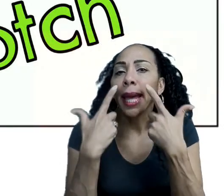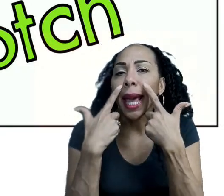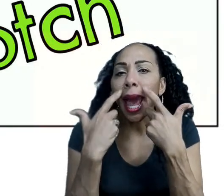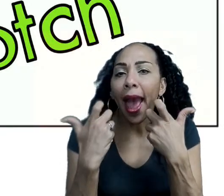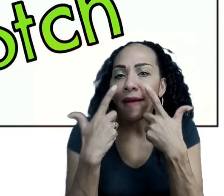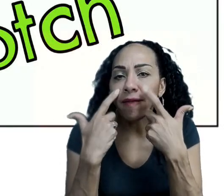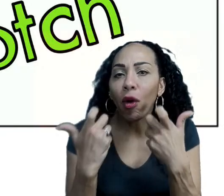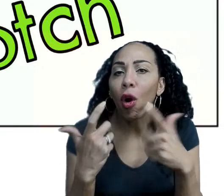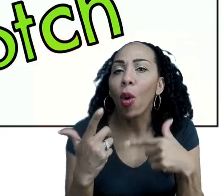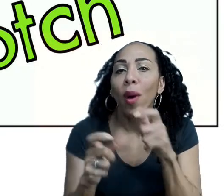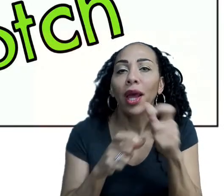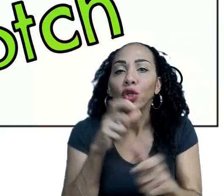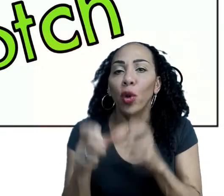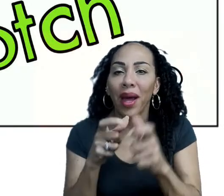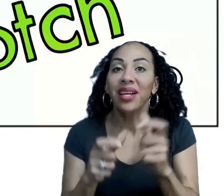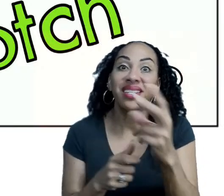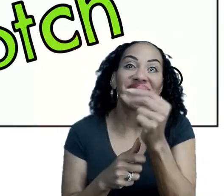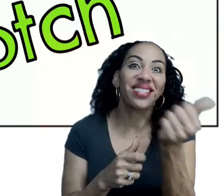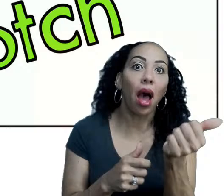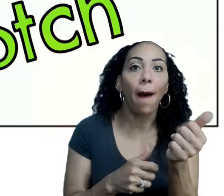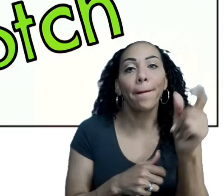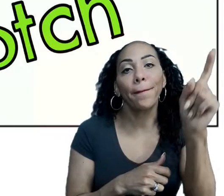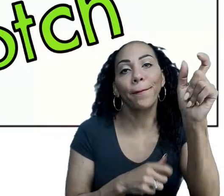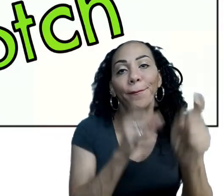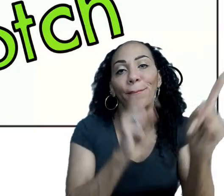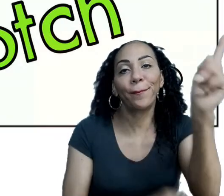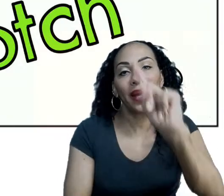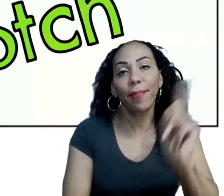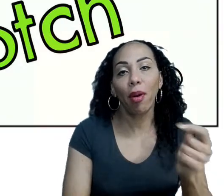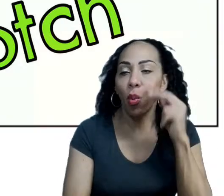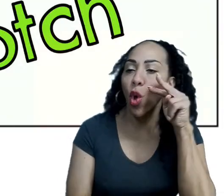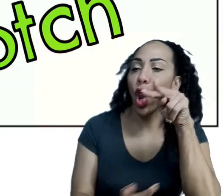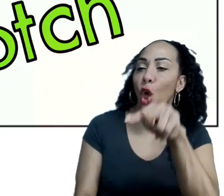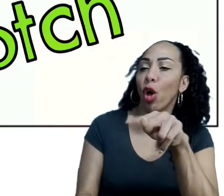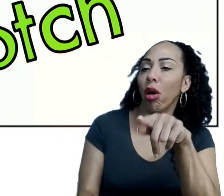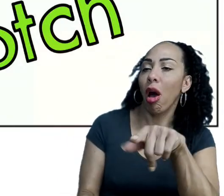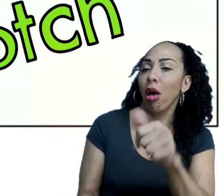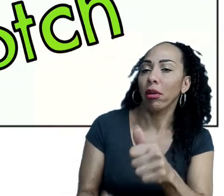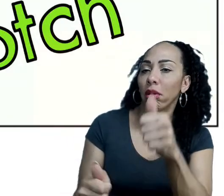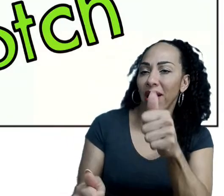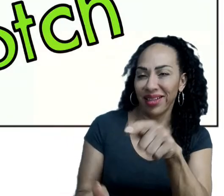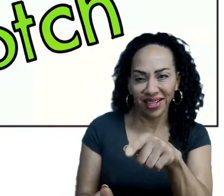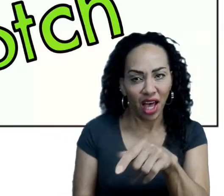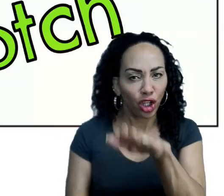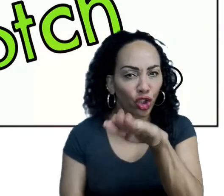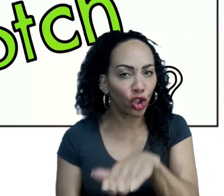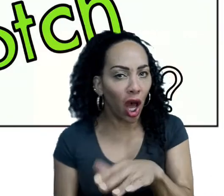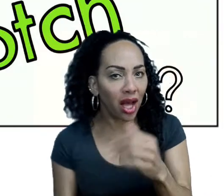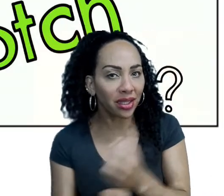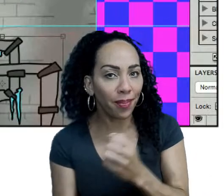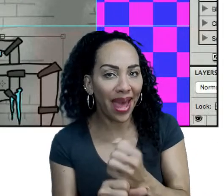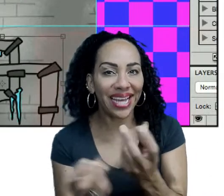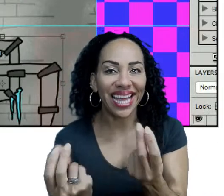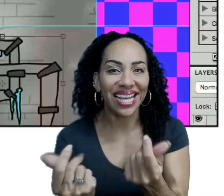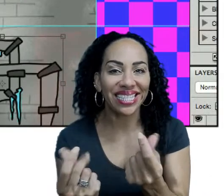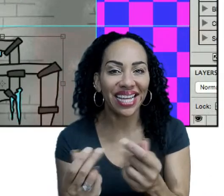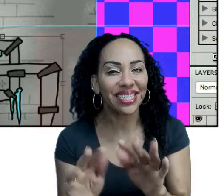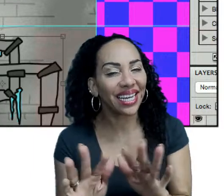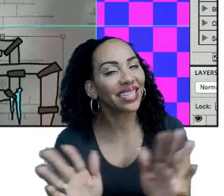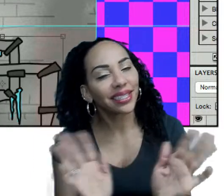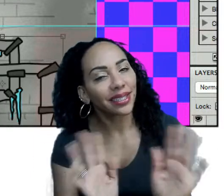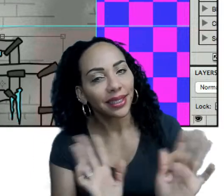this and think it's great. It's a kind of aesthetic, that kind of child-made aesthetic that some people really, really like. But I